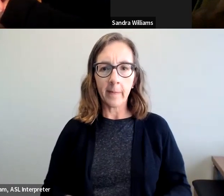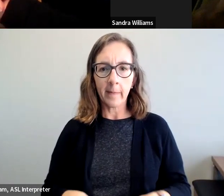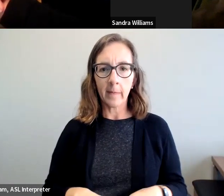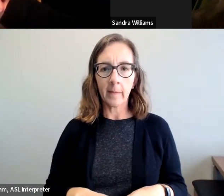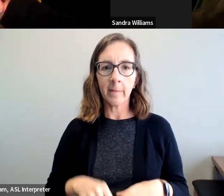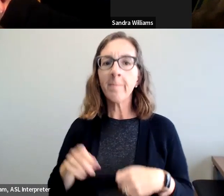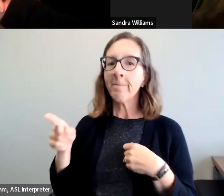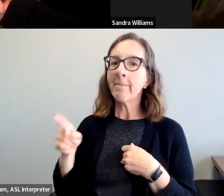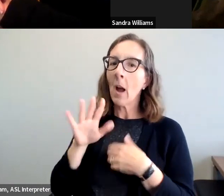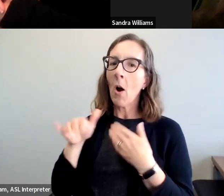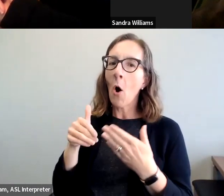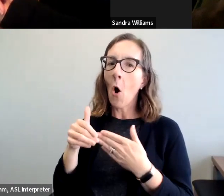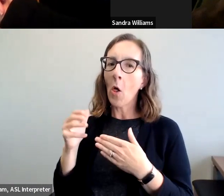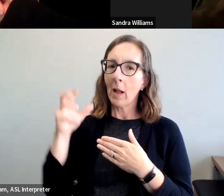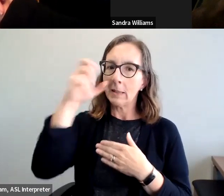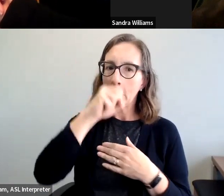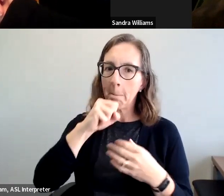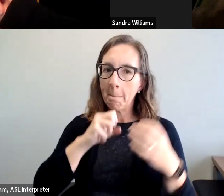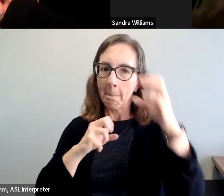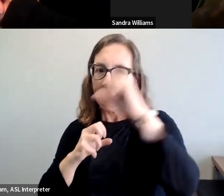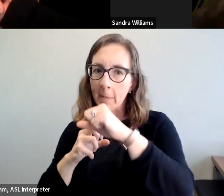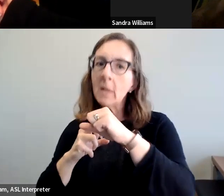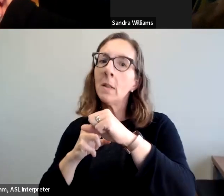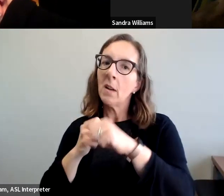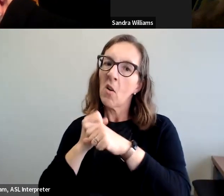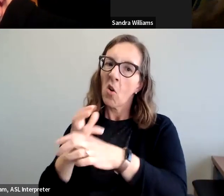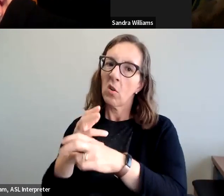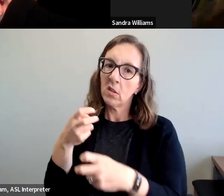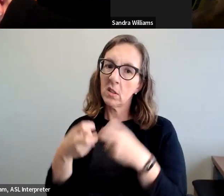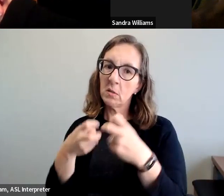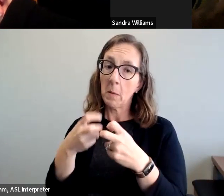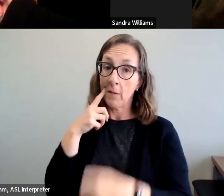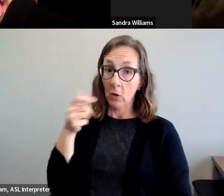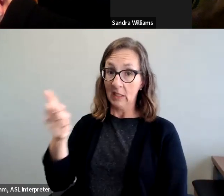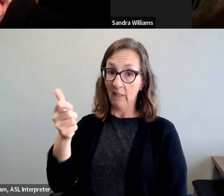The assumptions can cause so many problems, right? Both personally and long term.